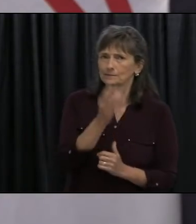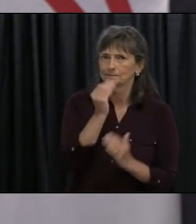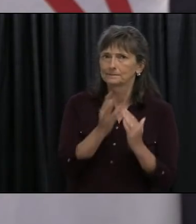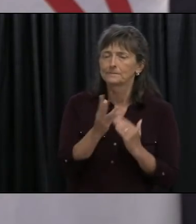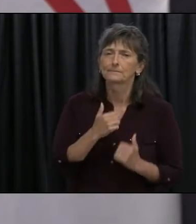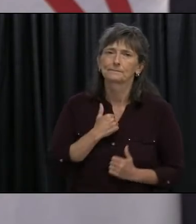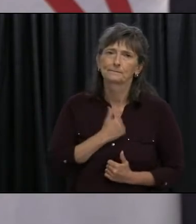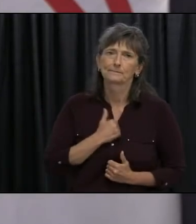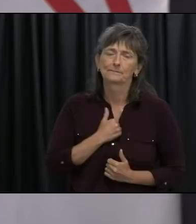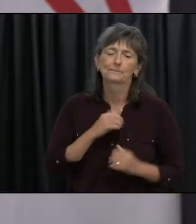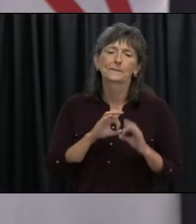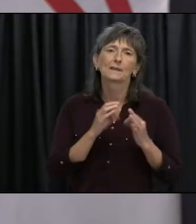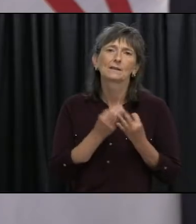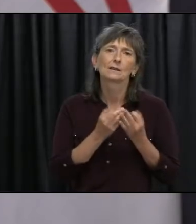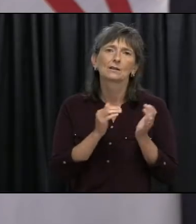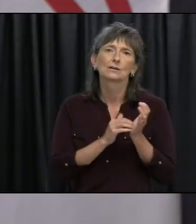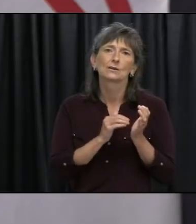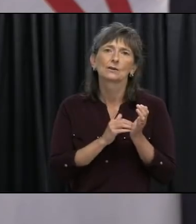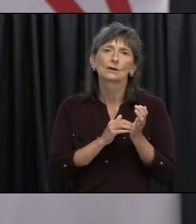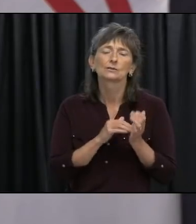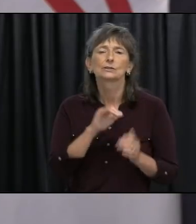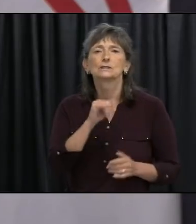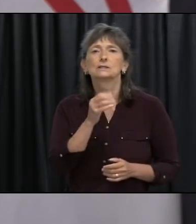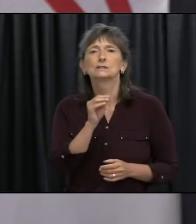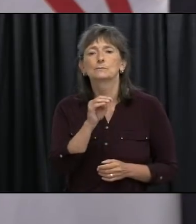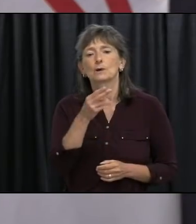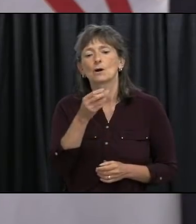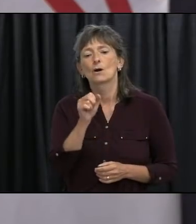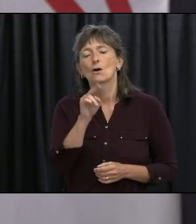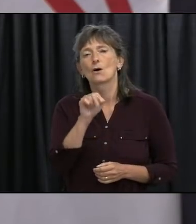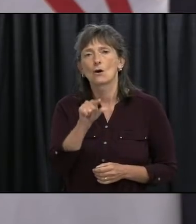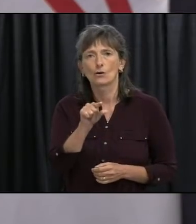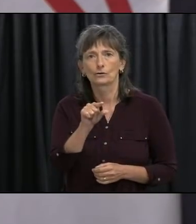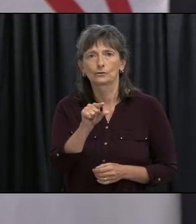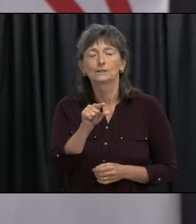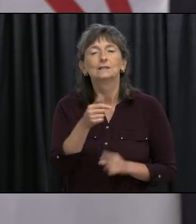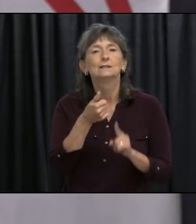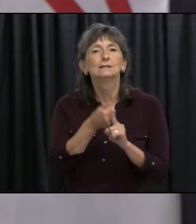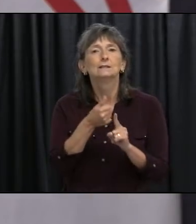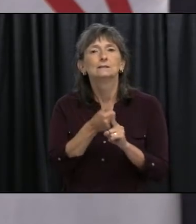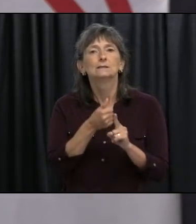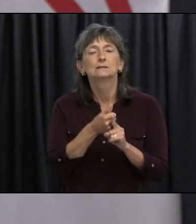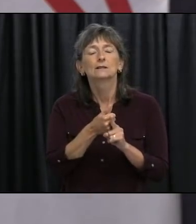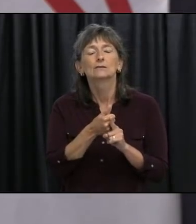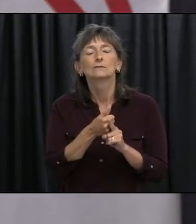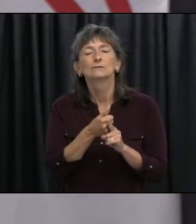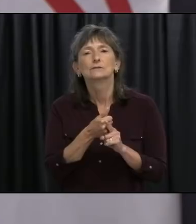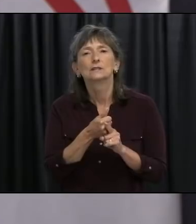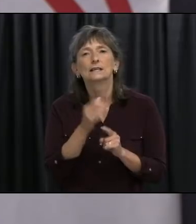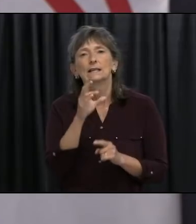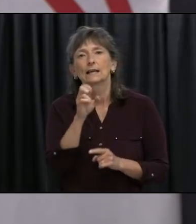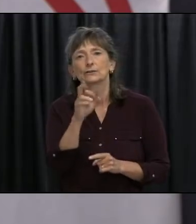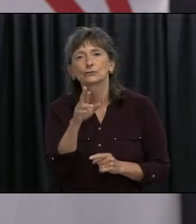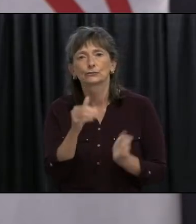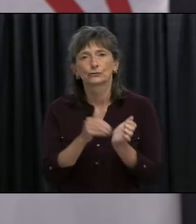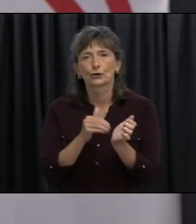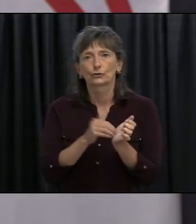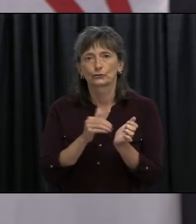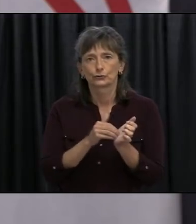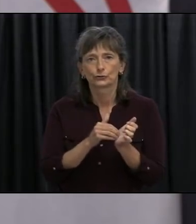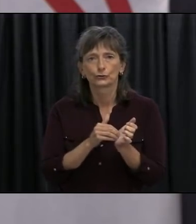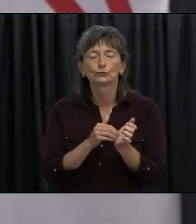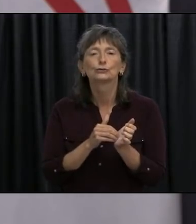my condolences to the family of Dr. Kim Hong, and who has been a radiation oncologist in our province for many years,